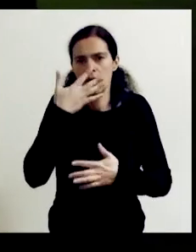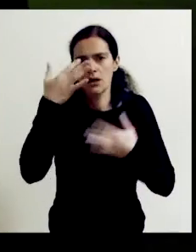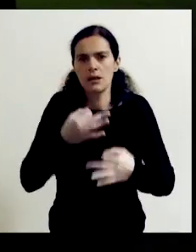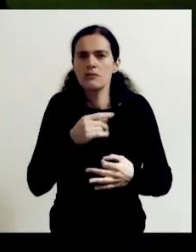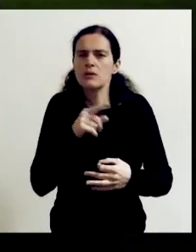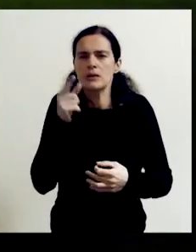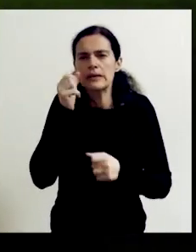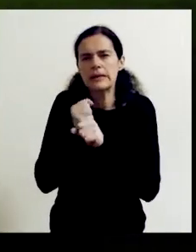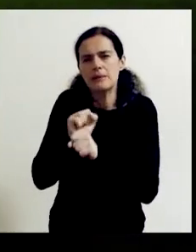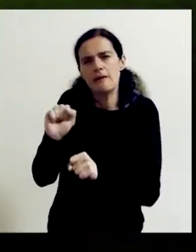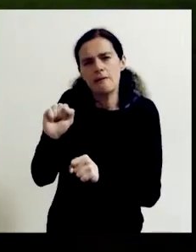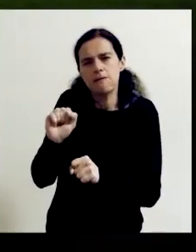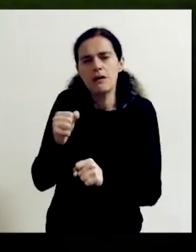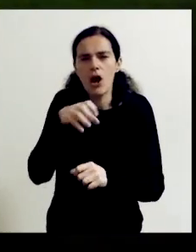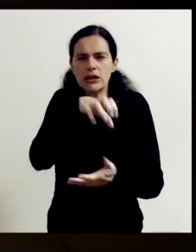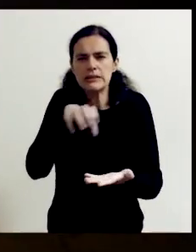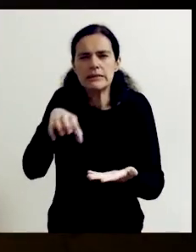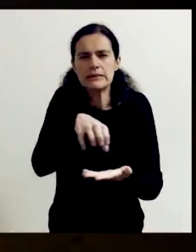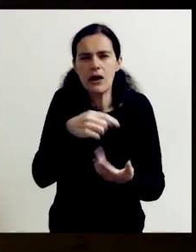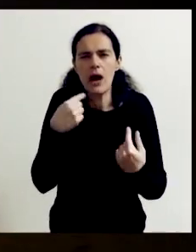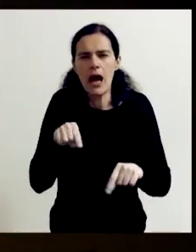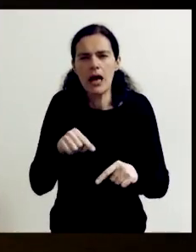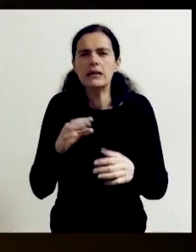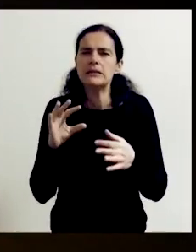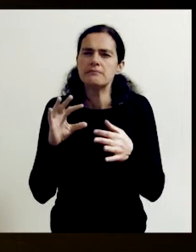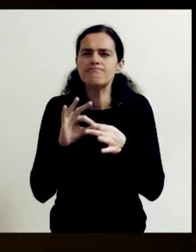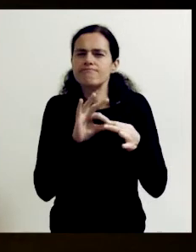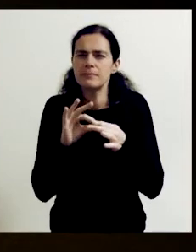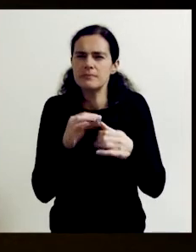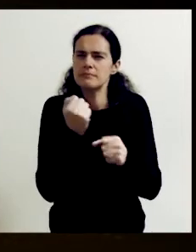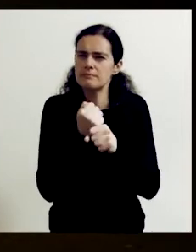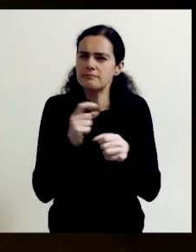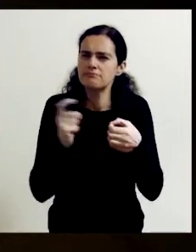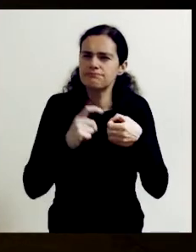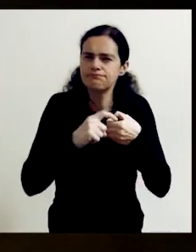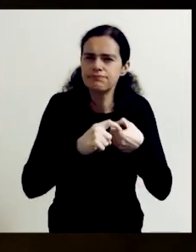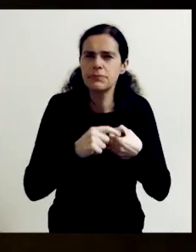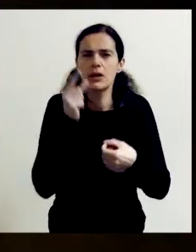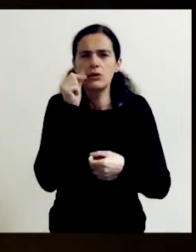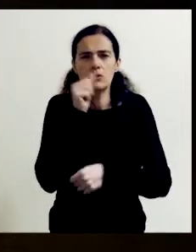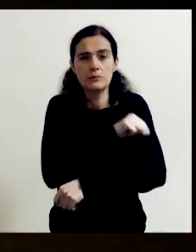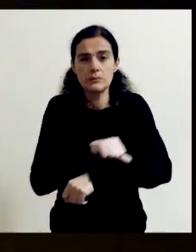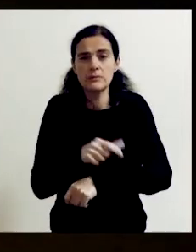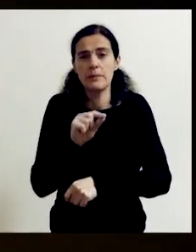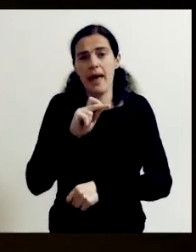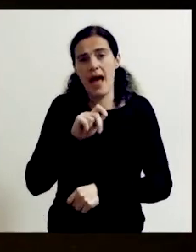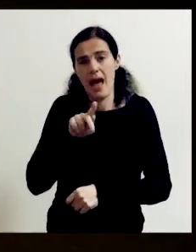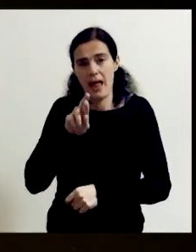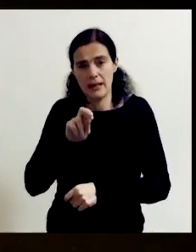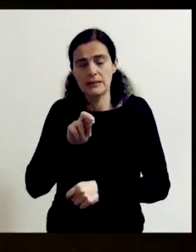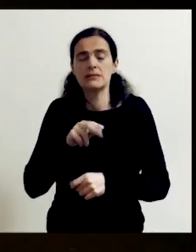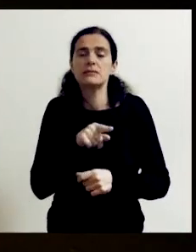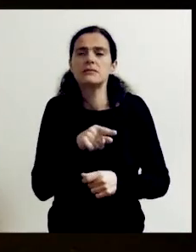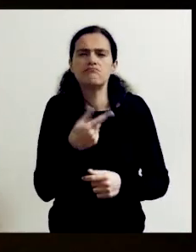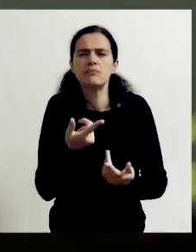because I believe that what KORAKRIT is doing with this installation, with his collaborators, Boyle-Child and